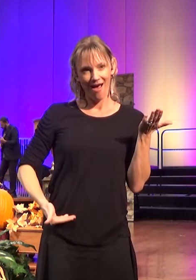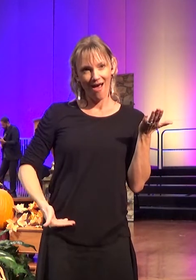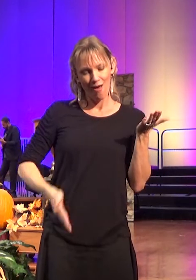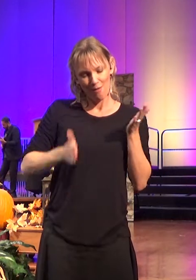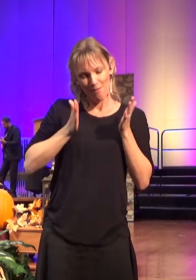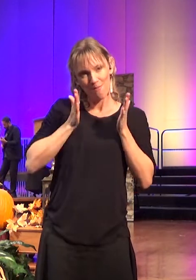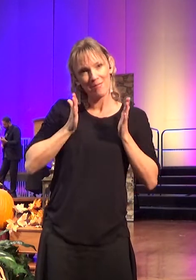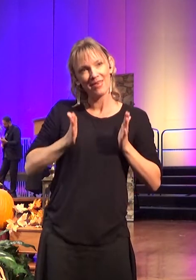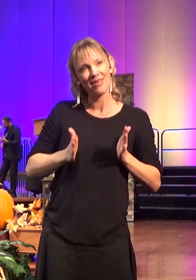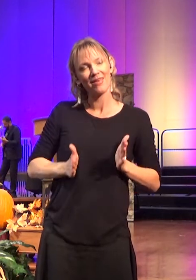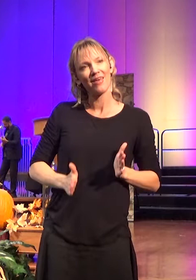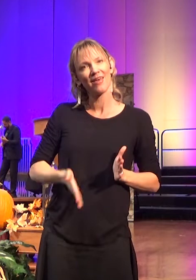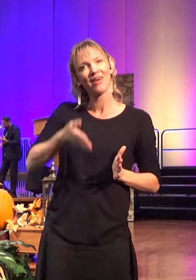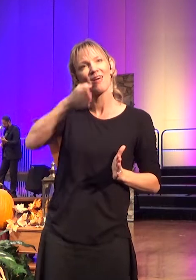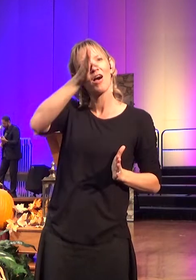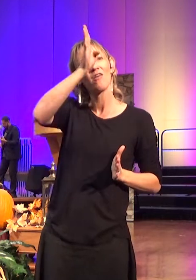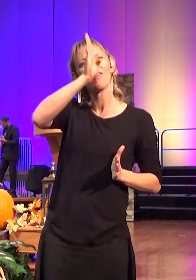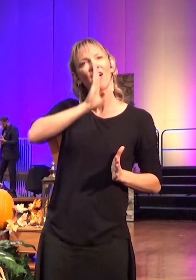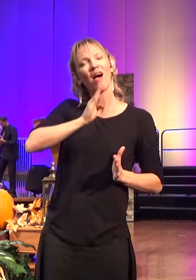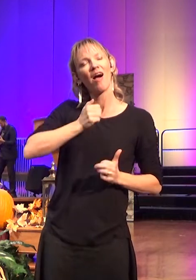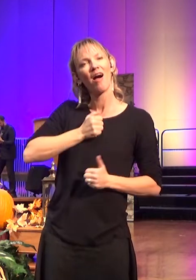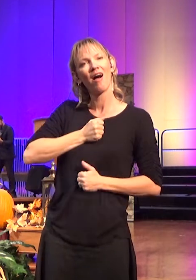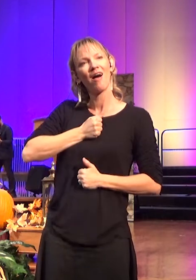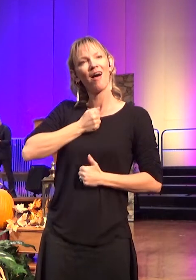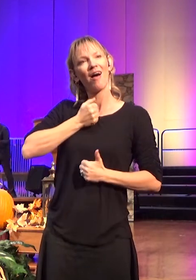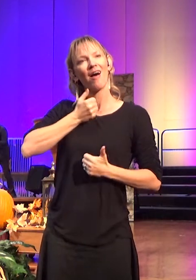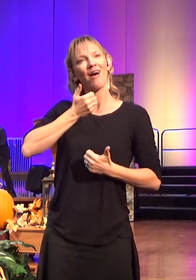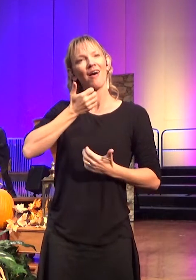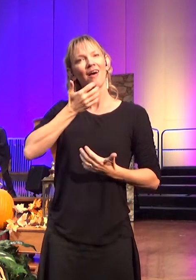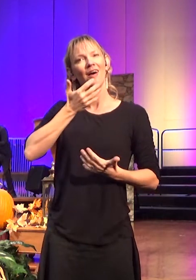I am a vessel of God.